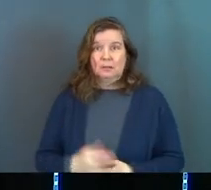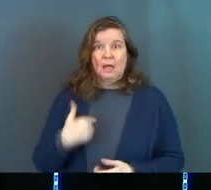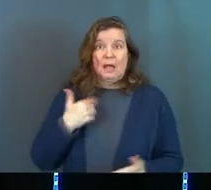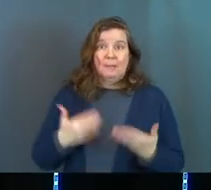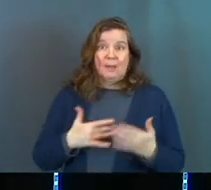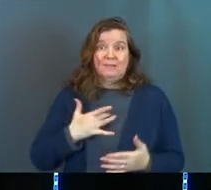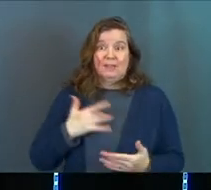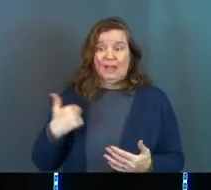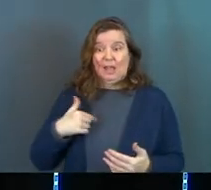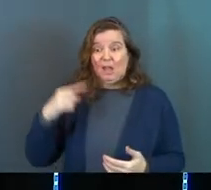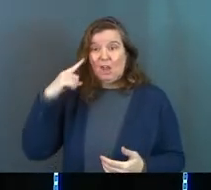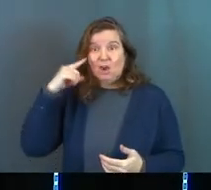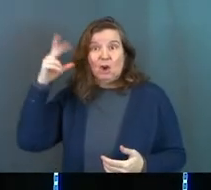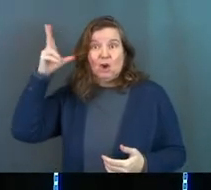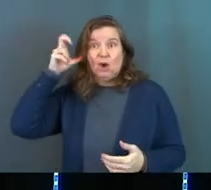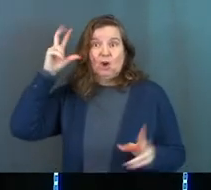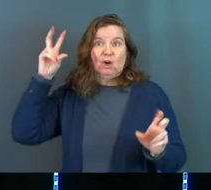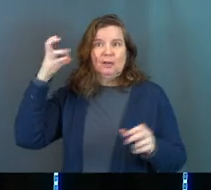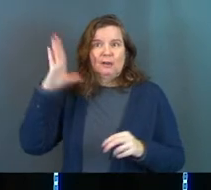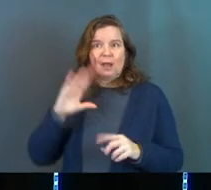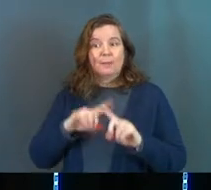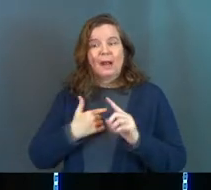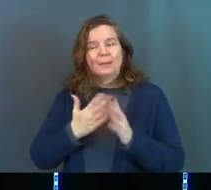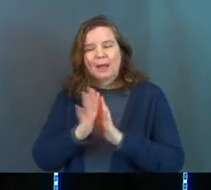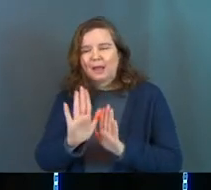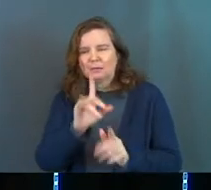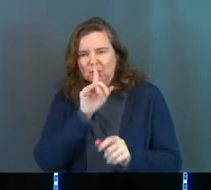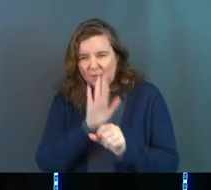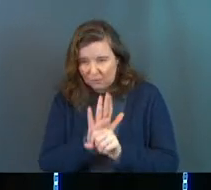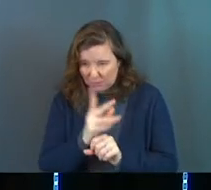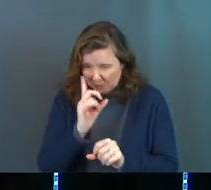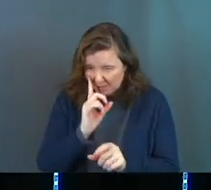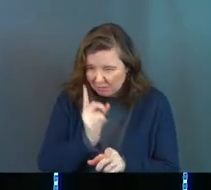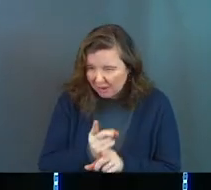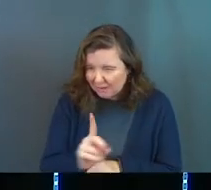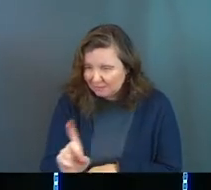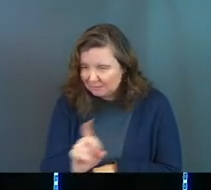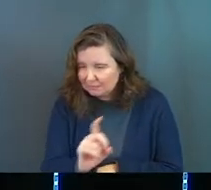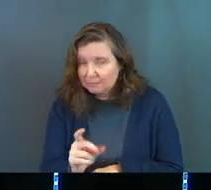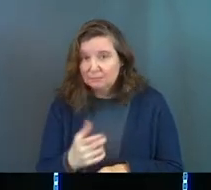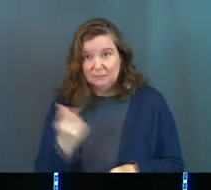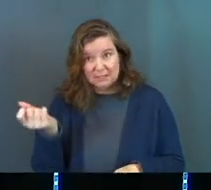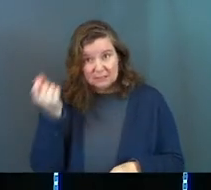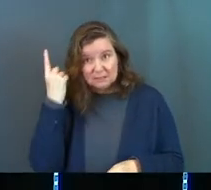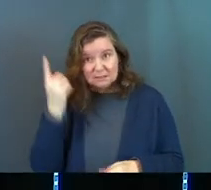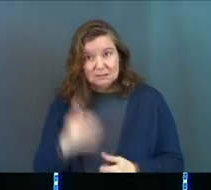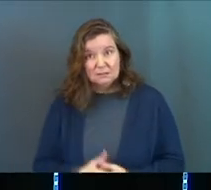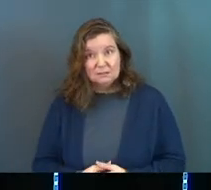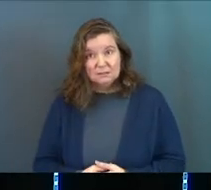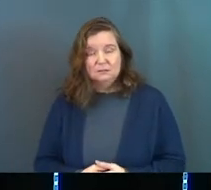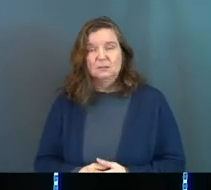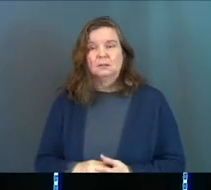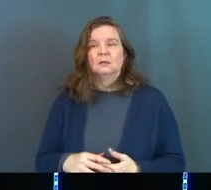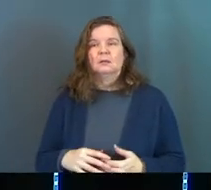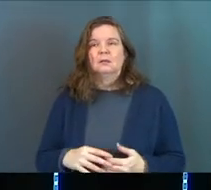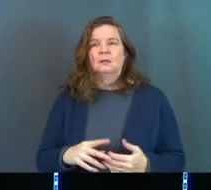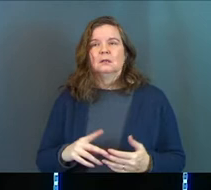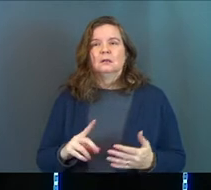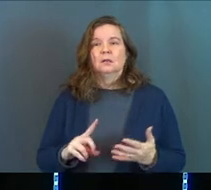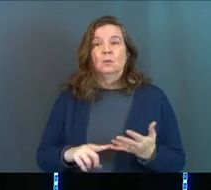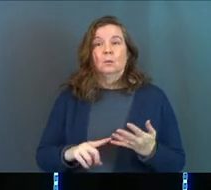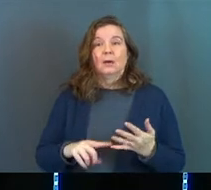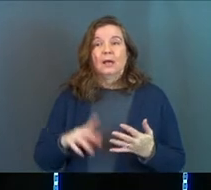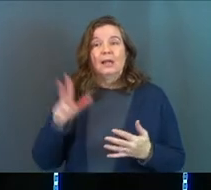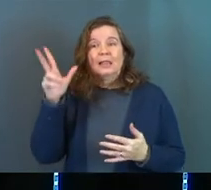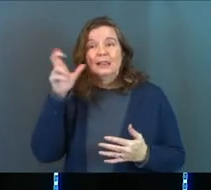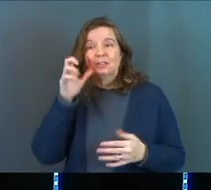I might feel like I heard God, but I'm just going to ask you to confirm. Make sense? What about listen to the